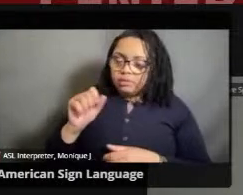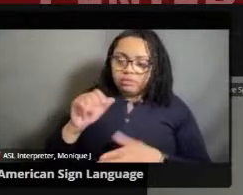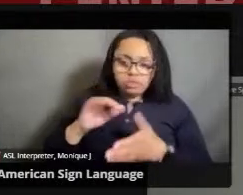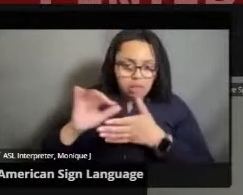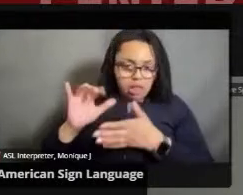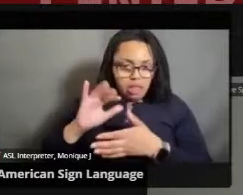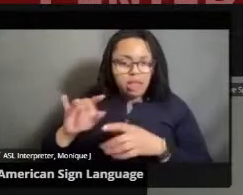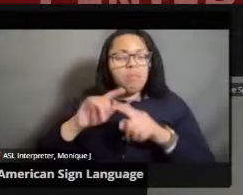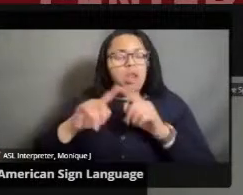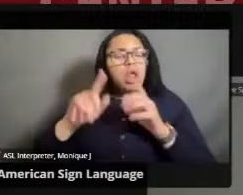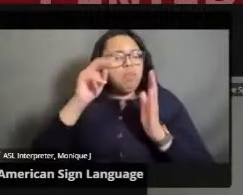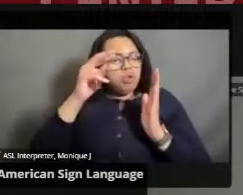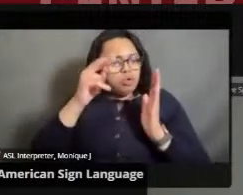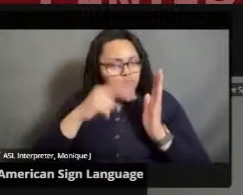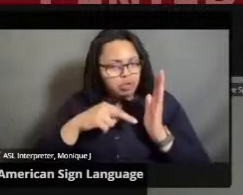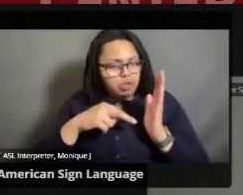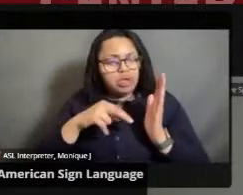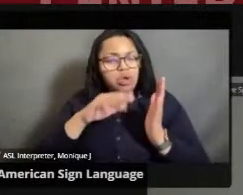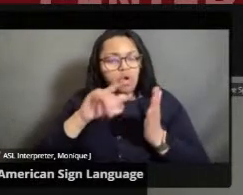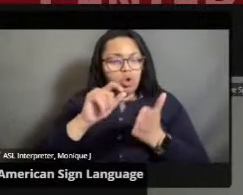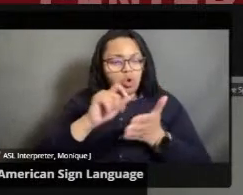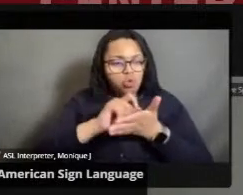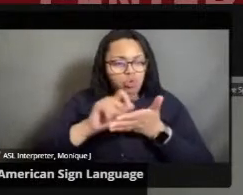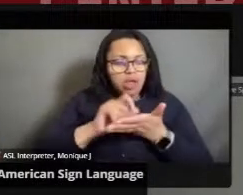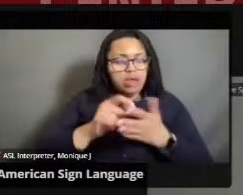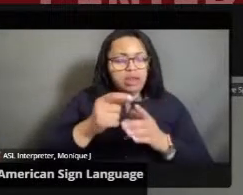7th to October 20th.